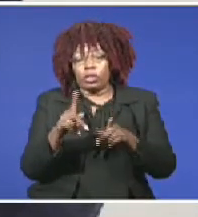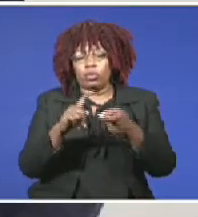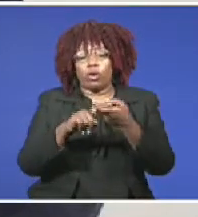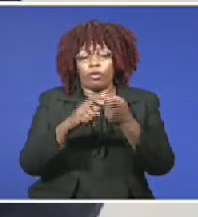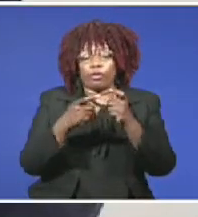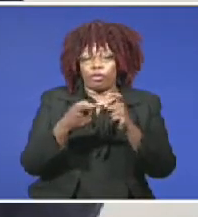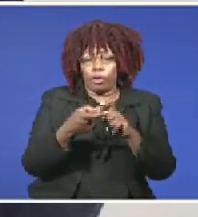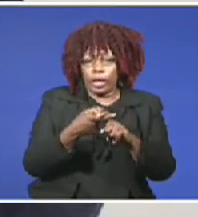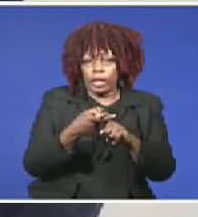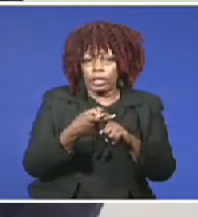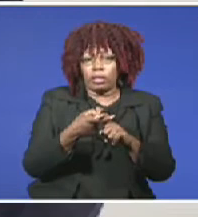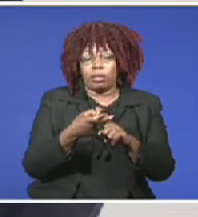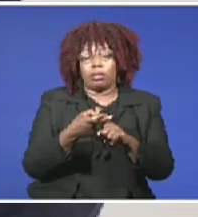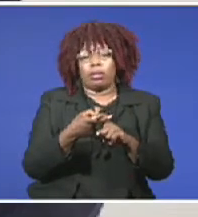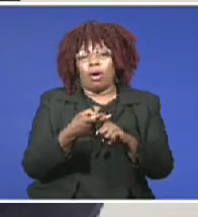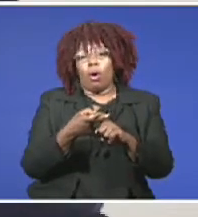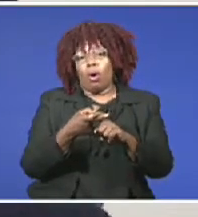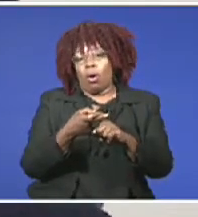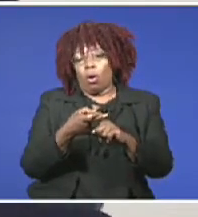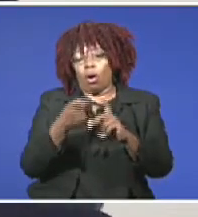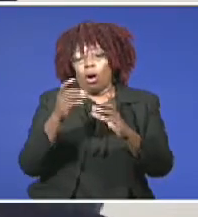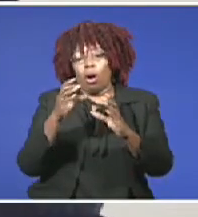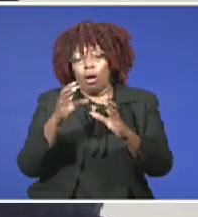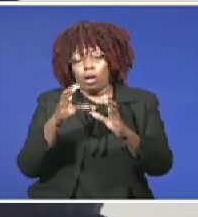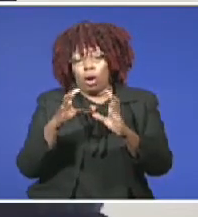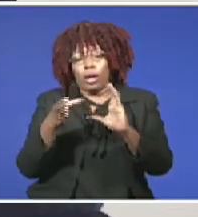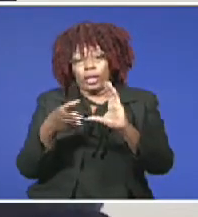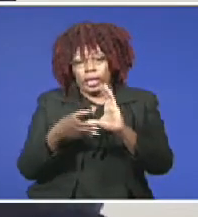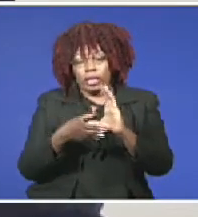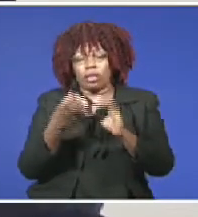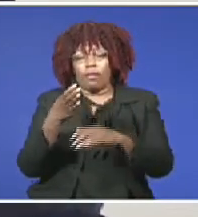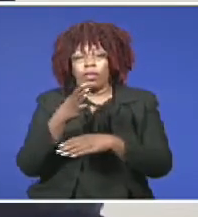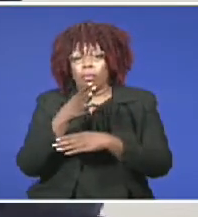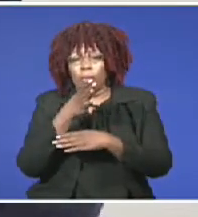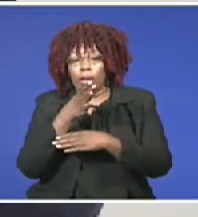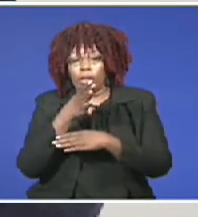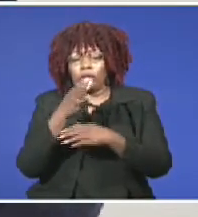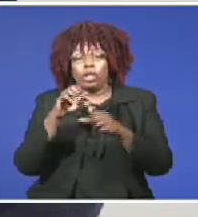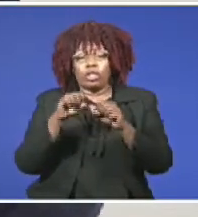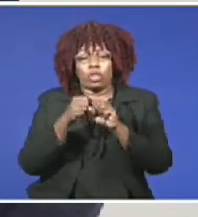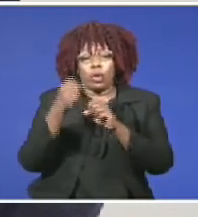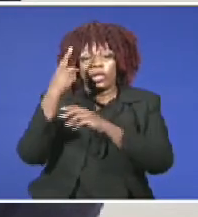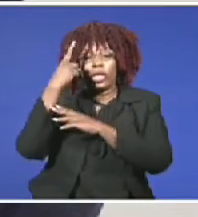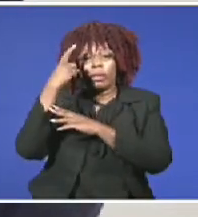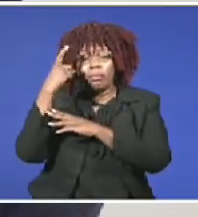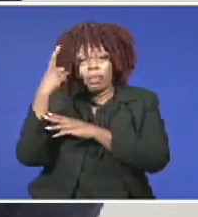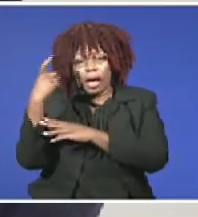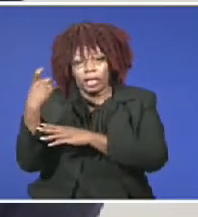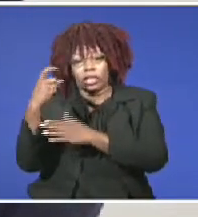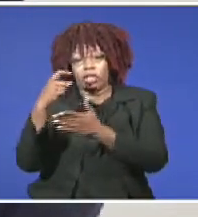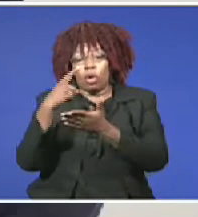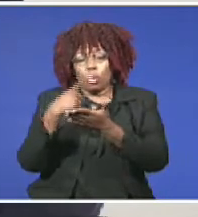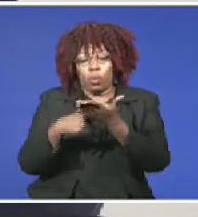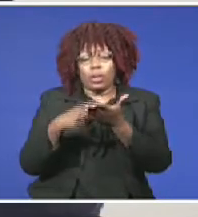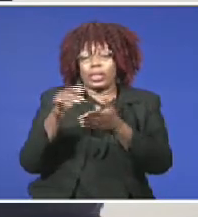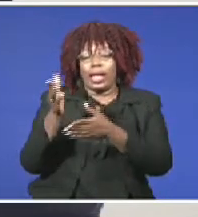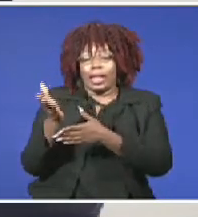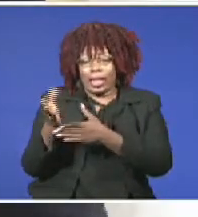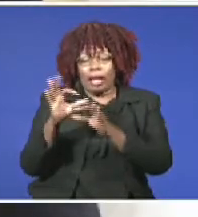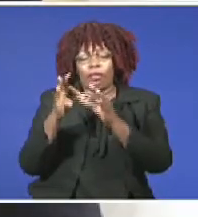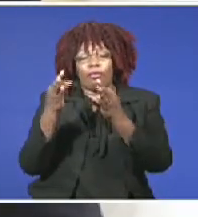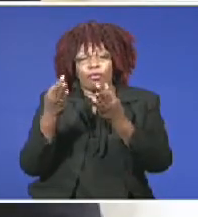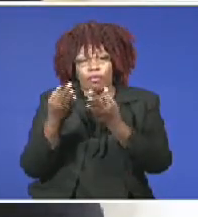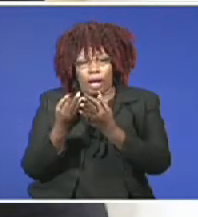friends or co-workers of the mother. And so we can imagine what that family is dealing